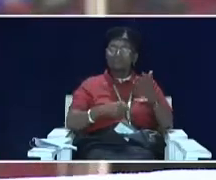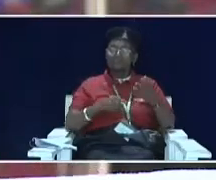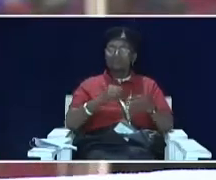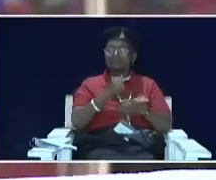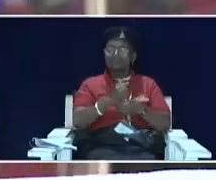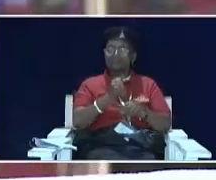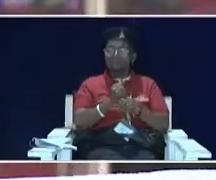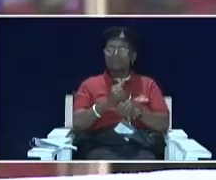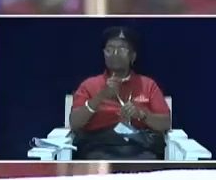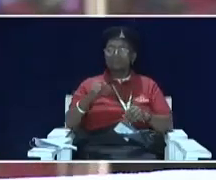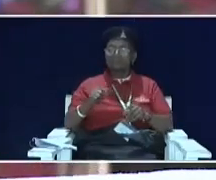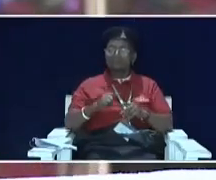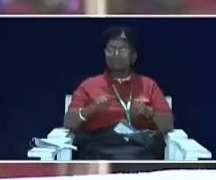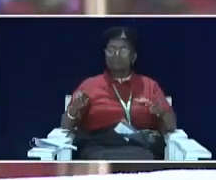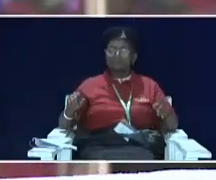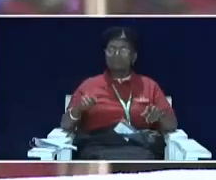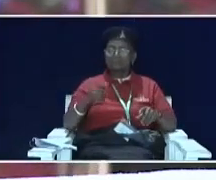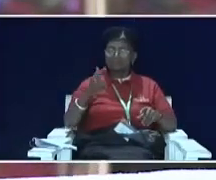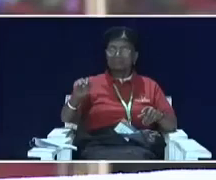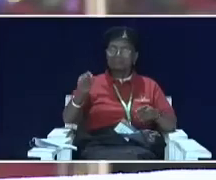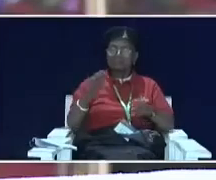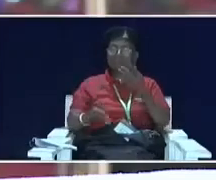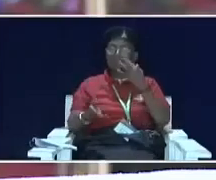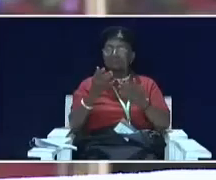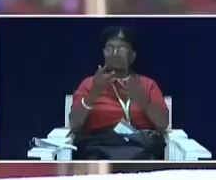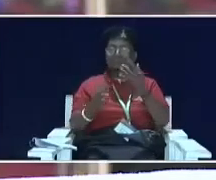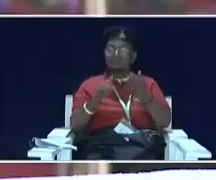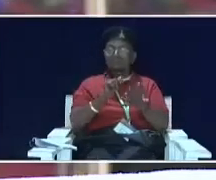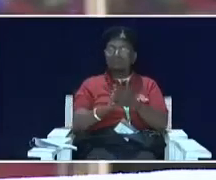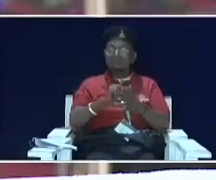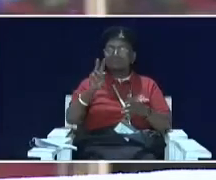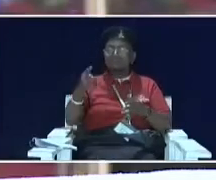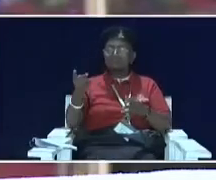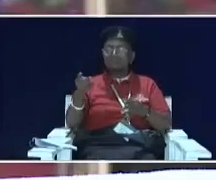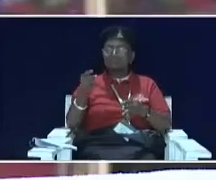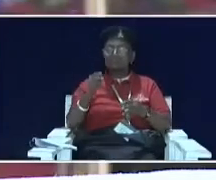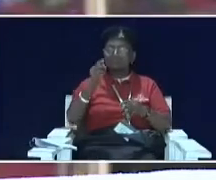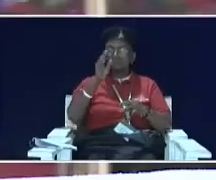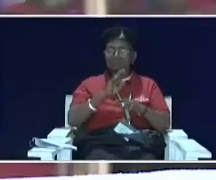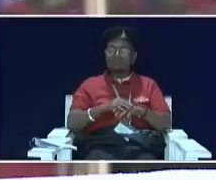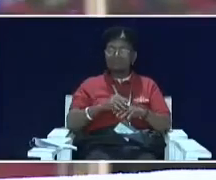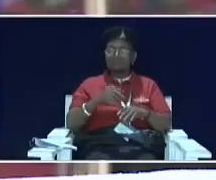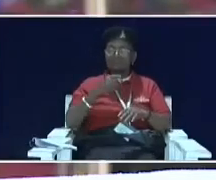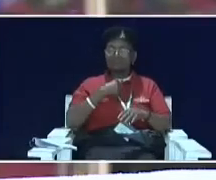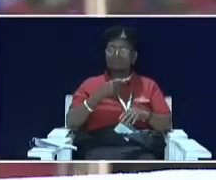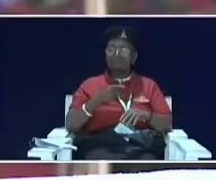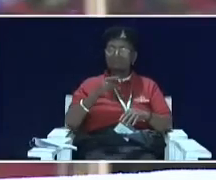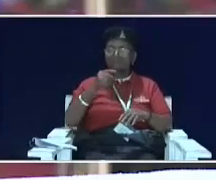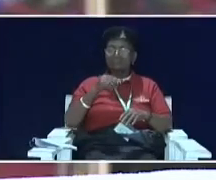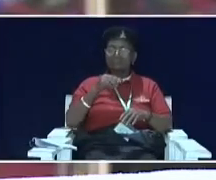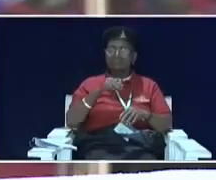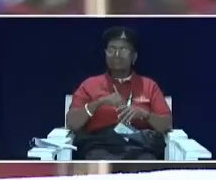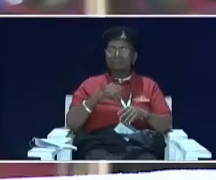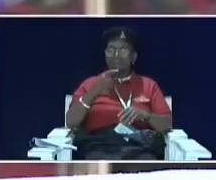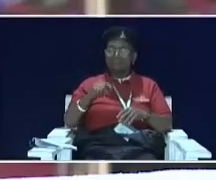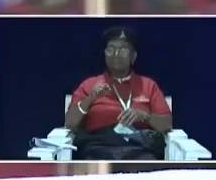difference? The fire that fell on Peter in the upper room.